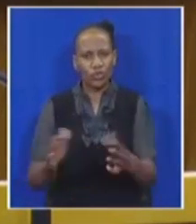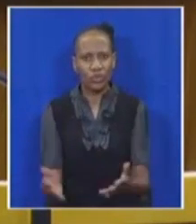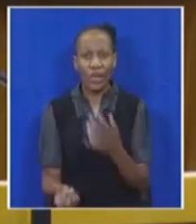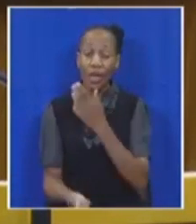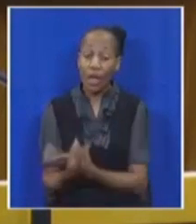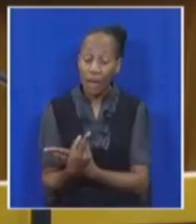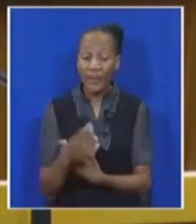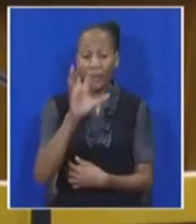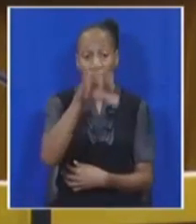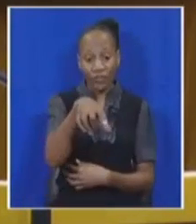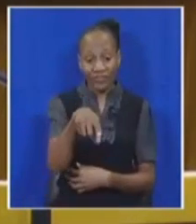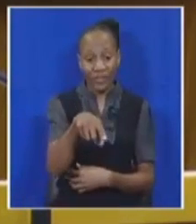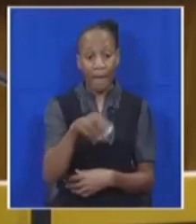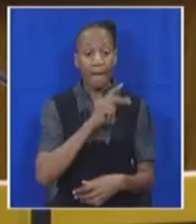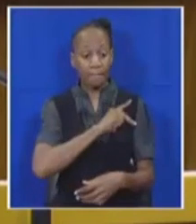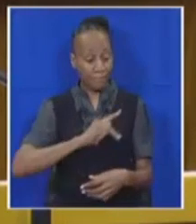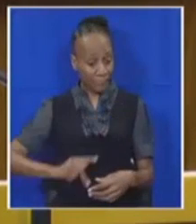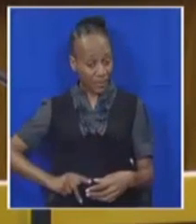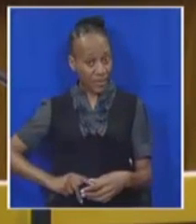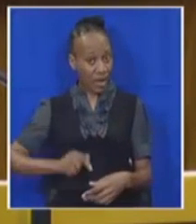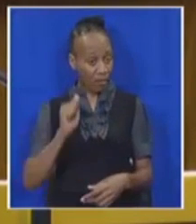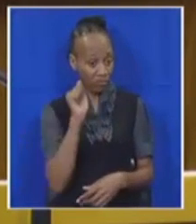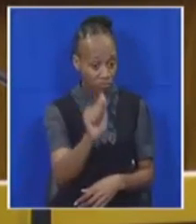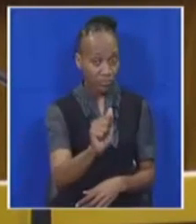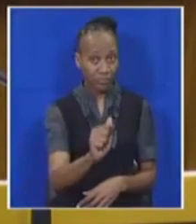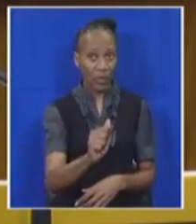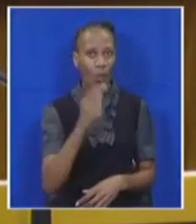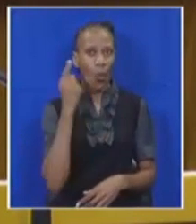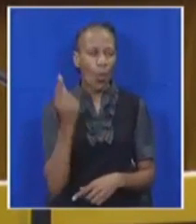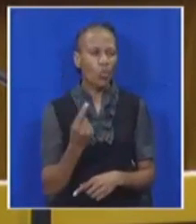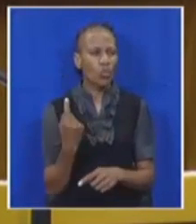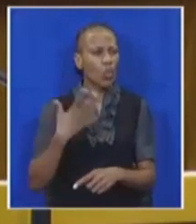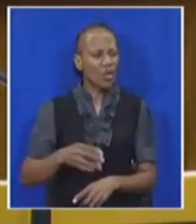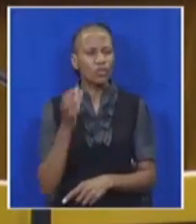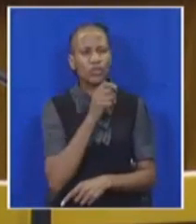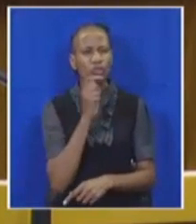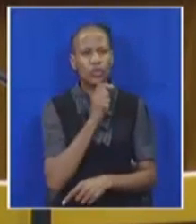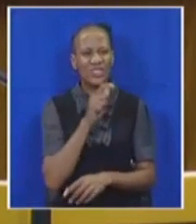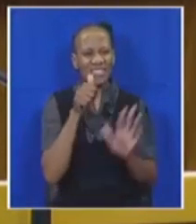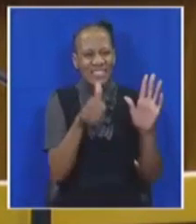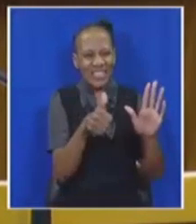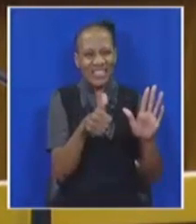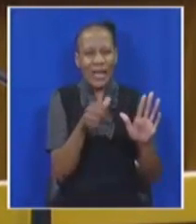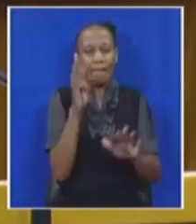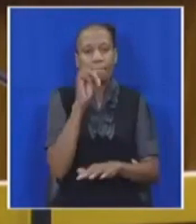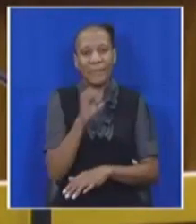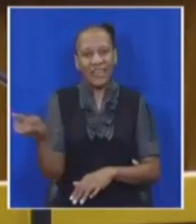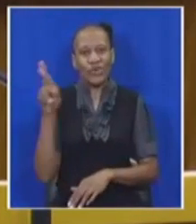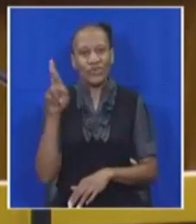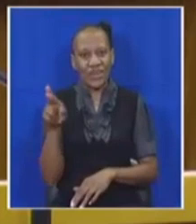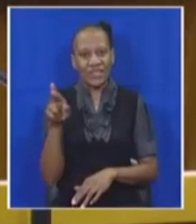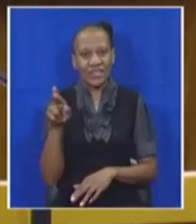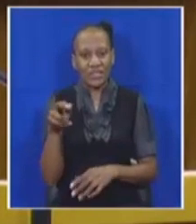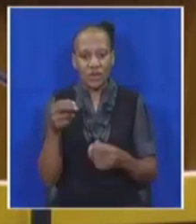in a province where the Premier, Mr. Supra Mahumapelo, wants to spend 6 million on a statue in honor of President